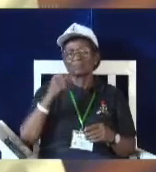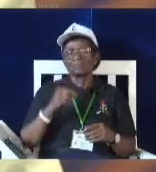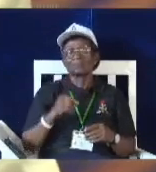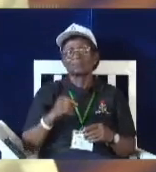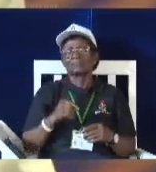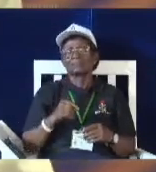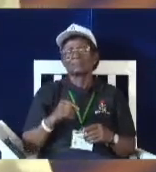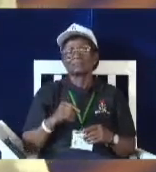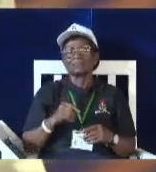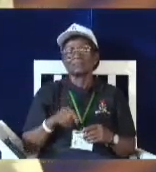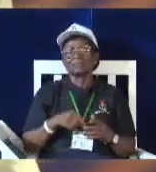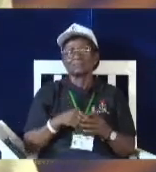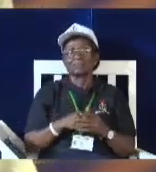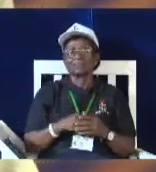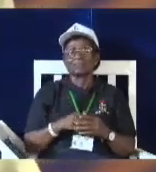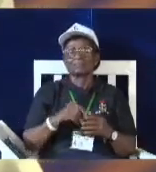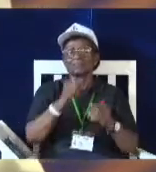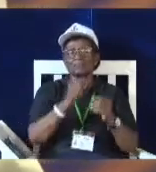this pounded yam,